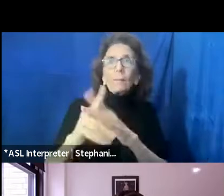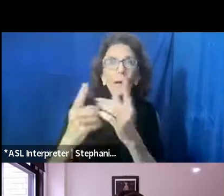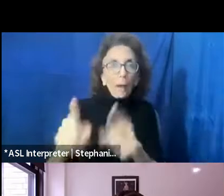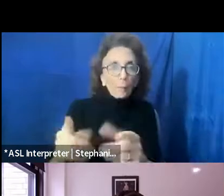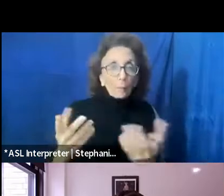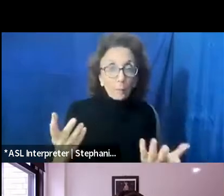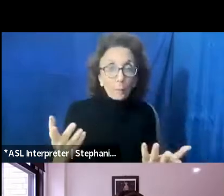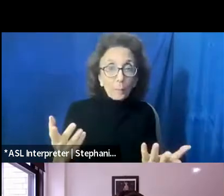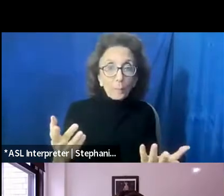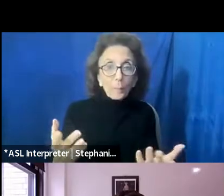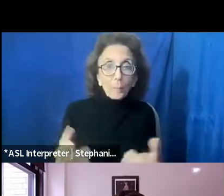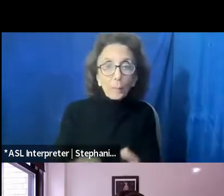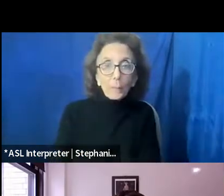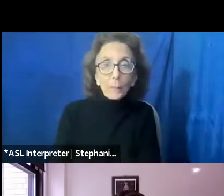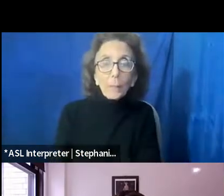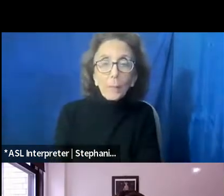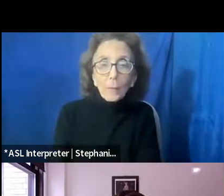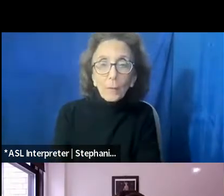think,